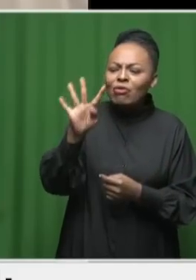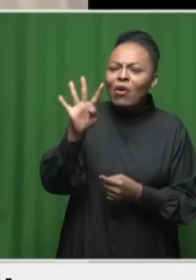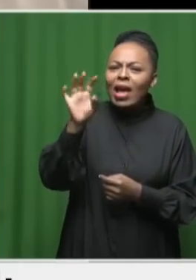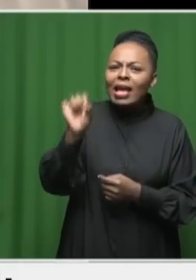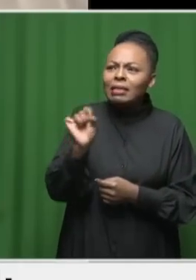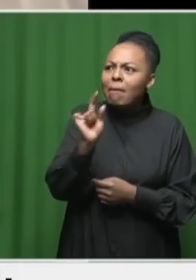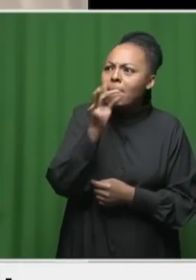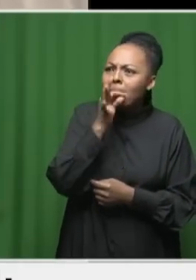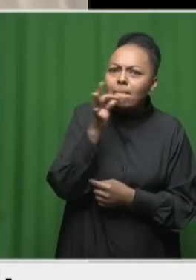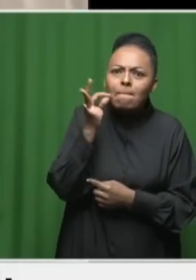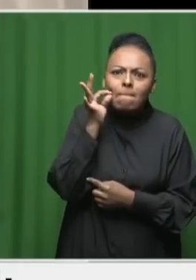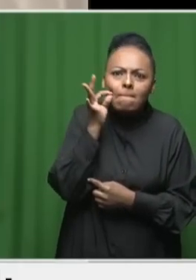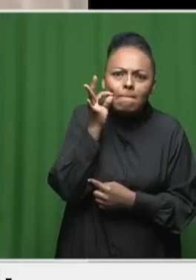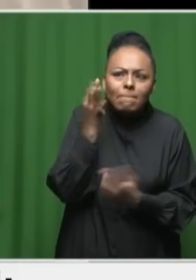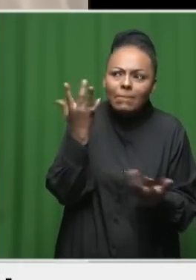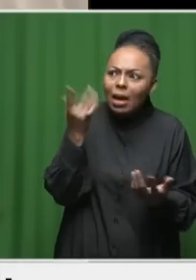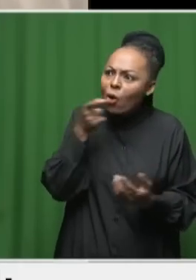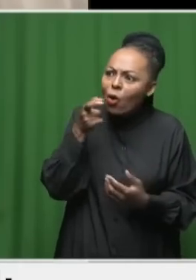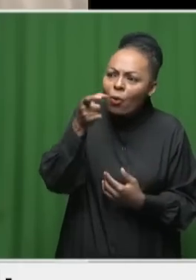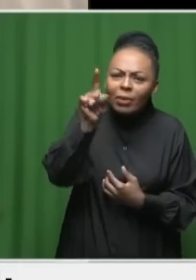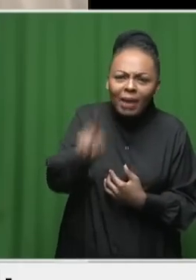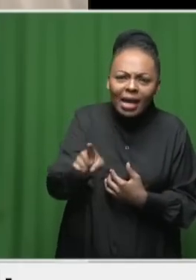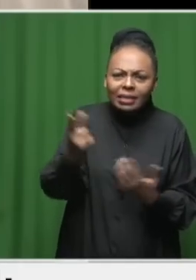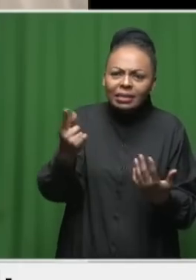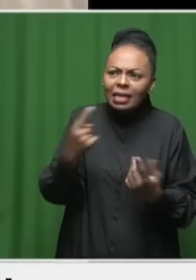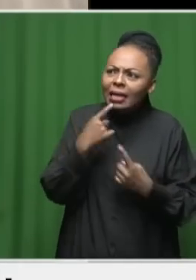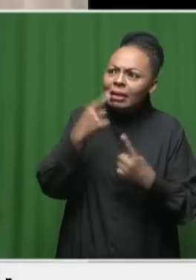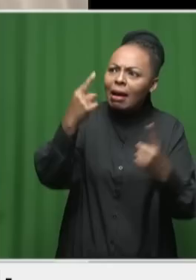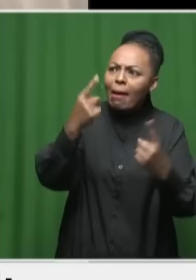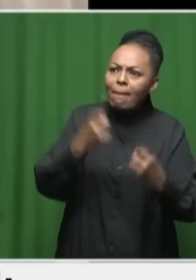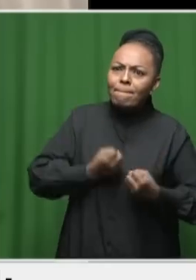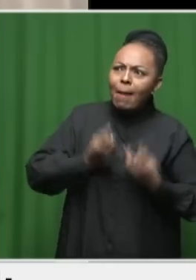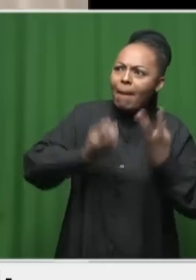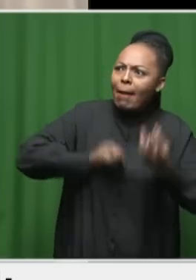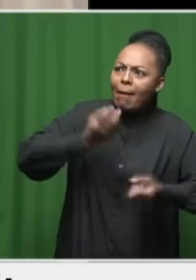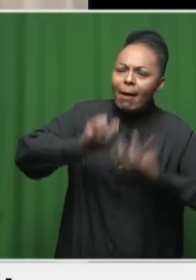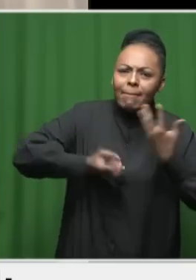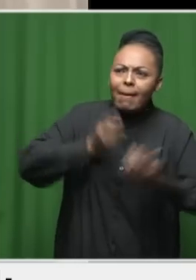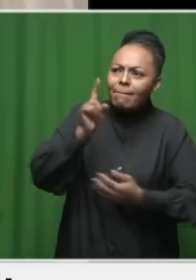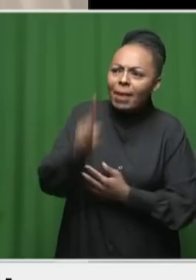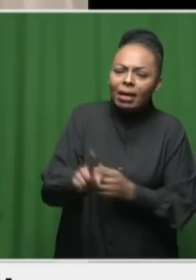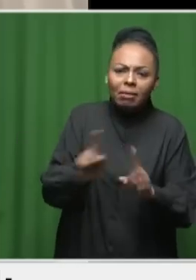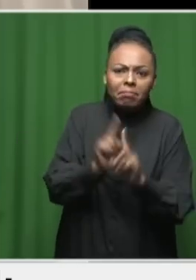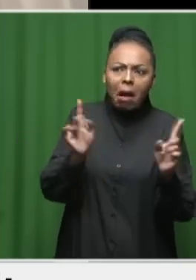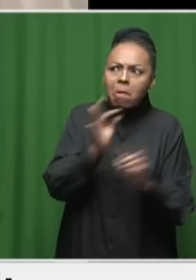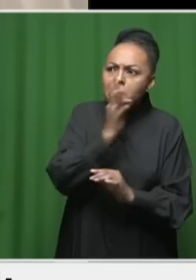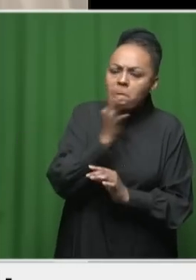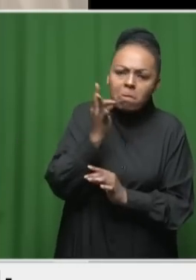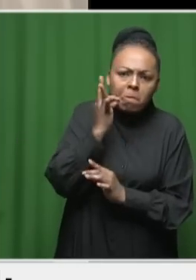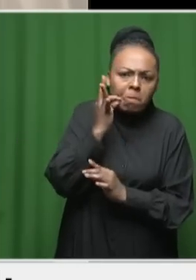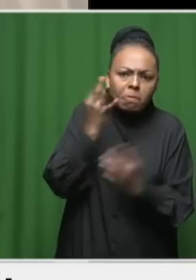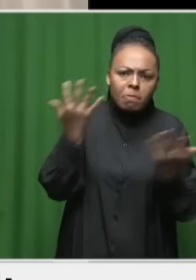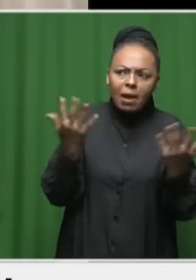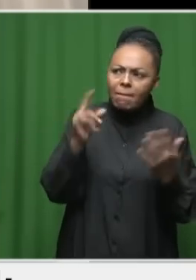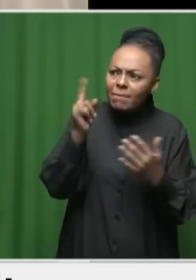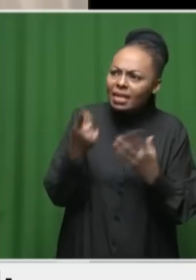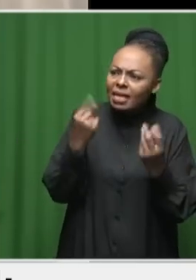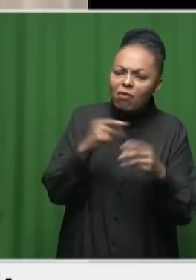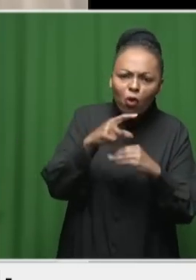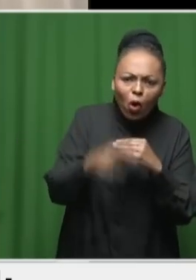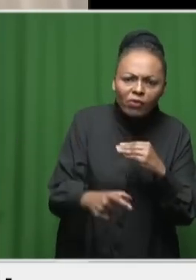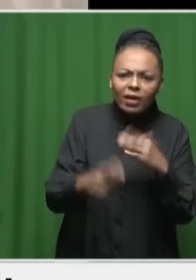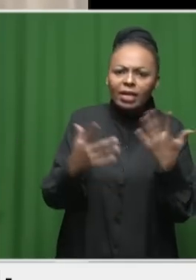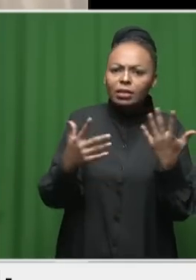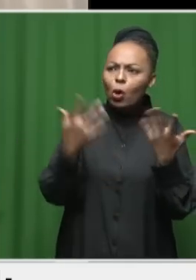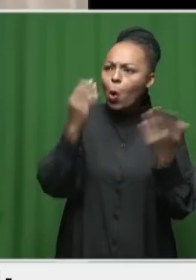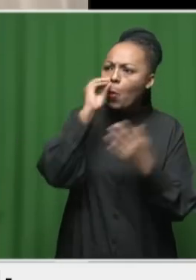speaking? And they should be speaking. And I think that's a question we should all be asking. They should be speaking and having press conferences and face the